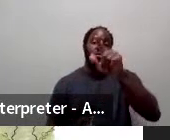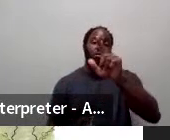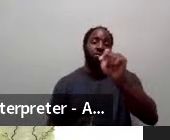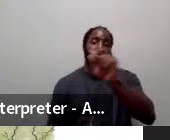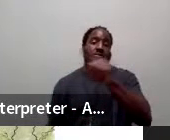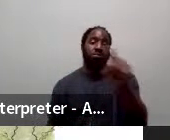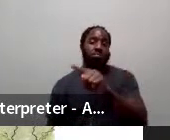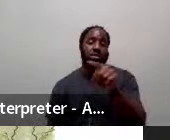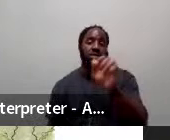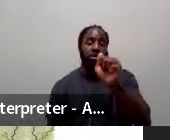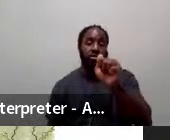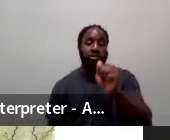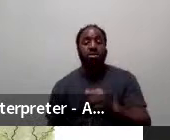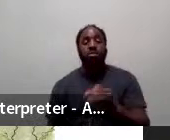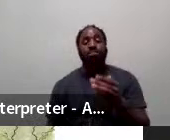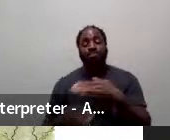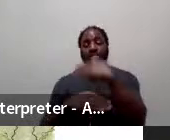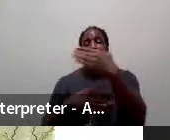Bassett. Next slide, please.